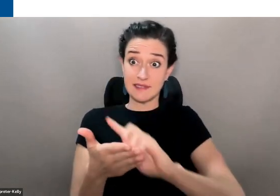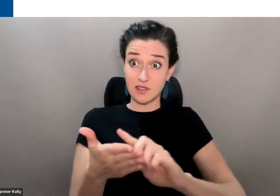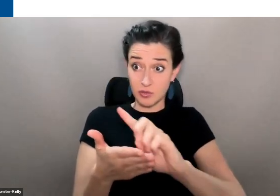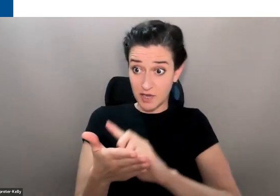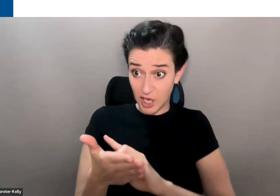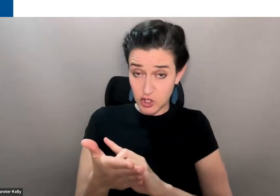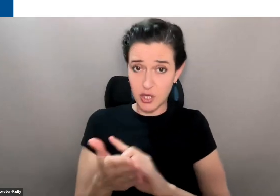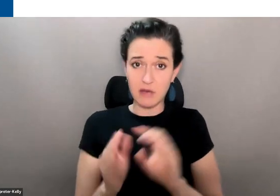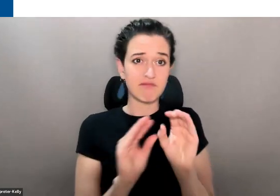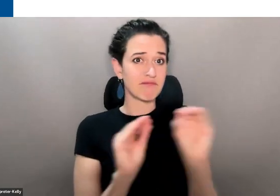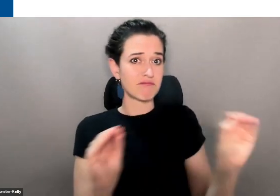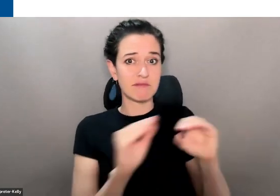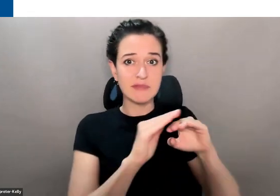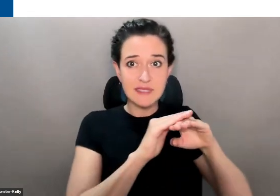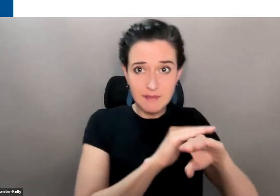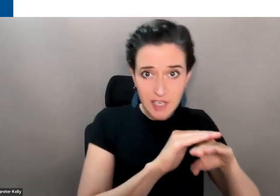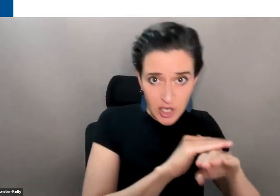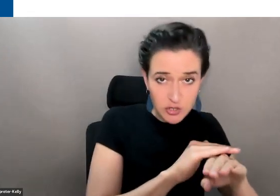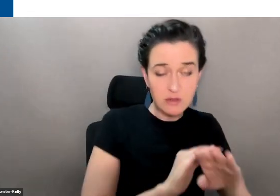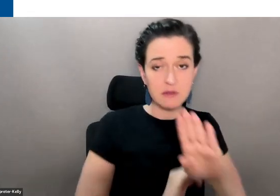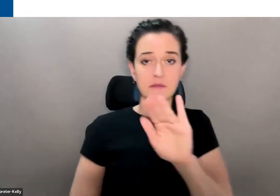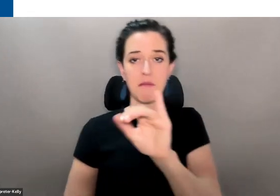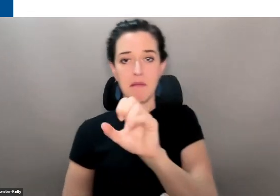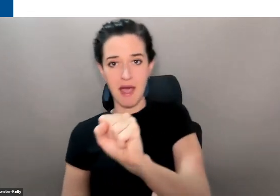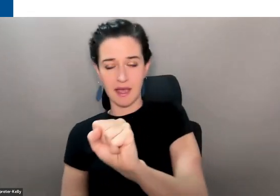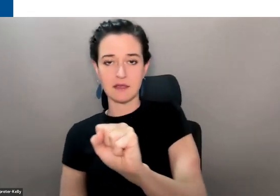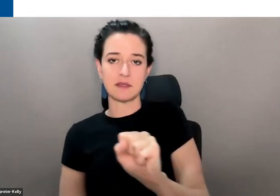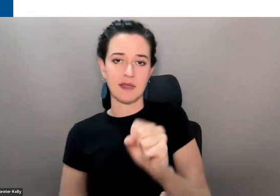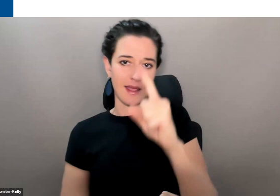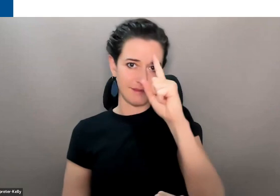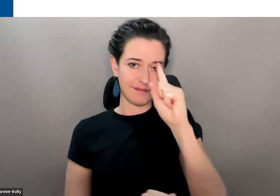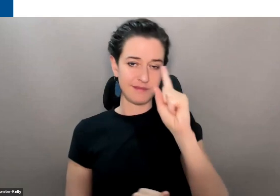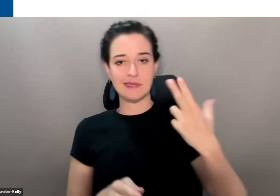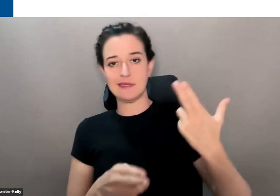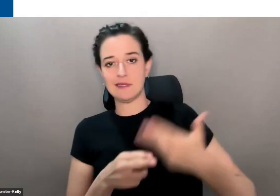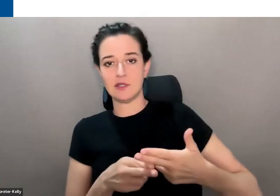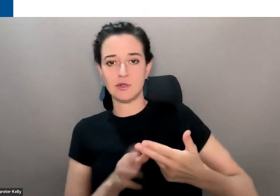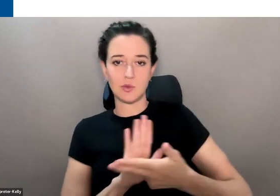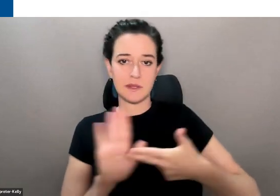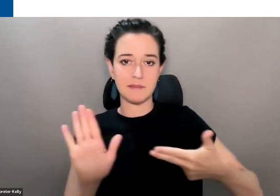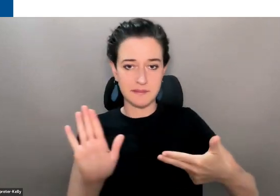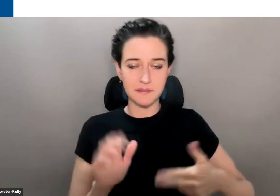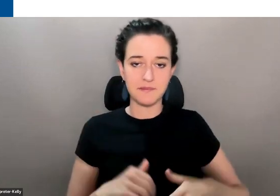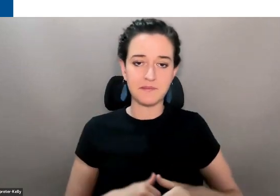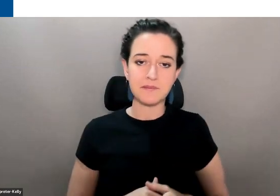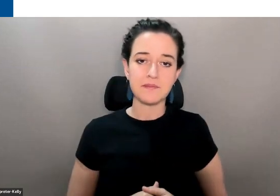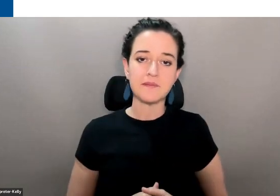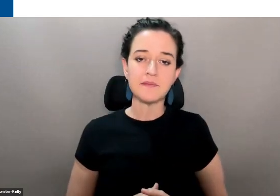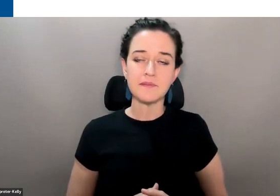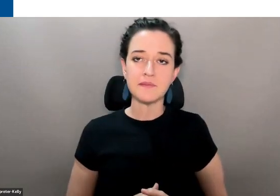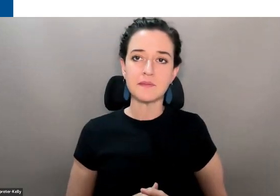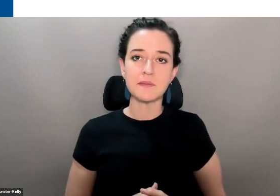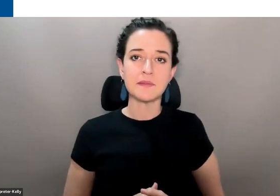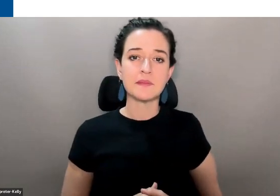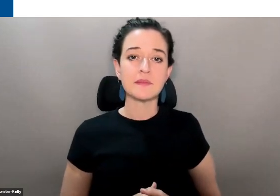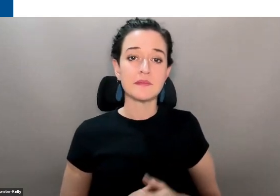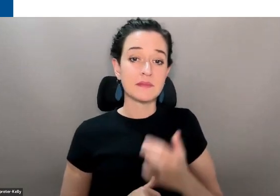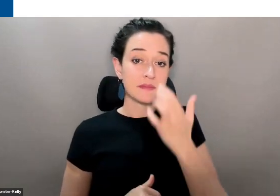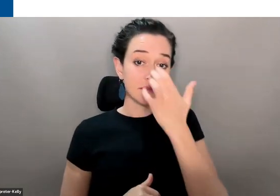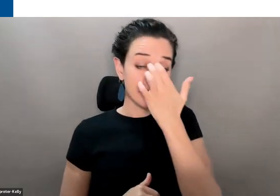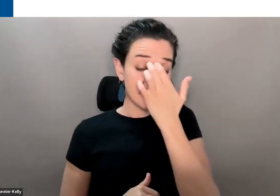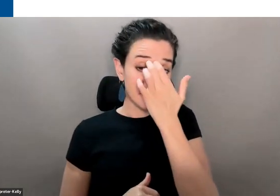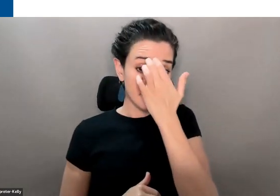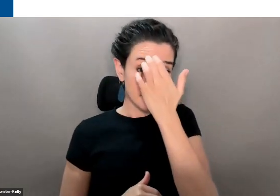inaccessibility, bias, and stereotypes in our healthcare and human services systems. And these regulations are